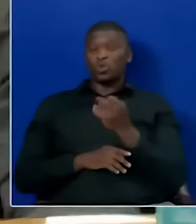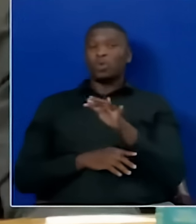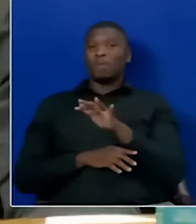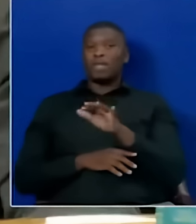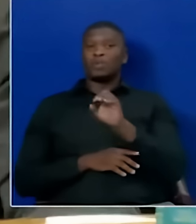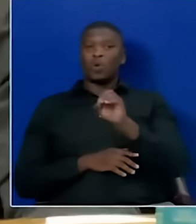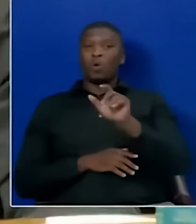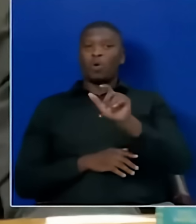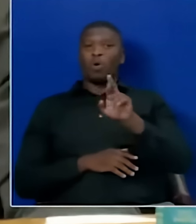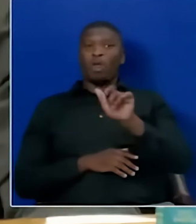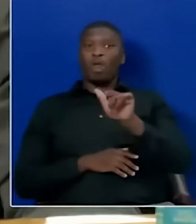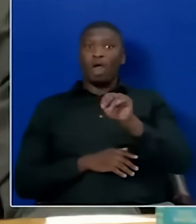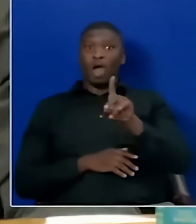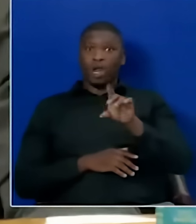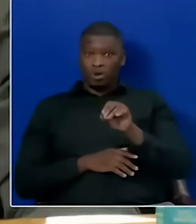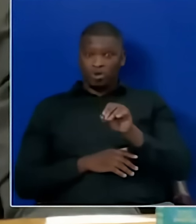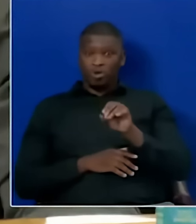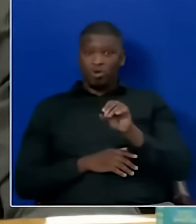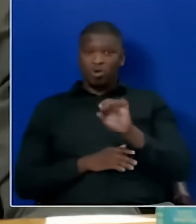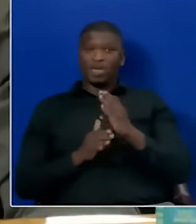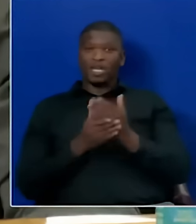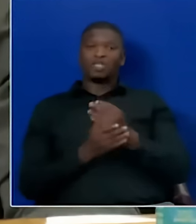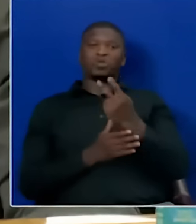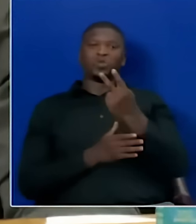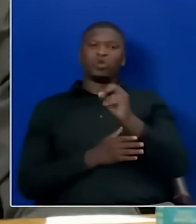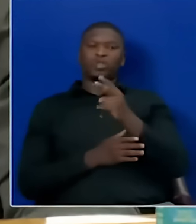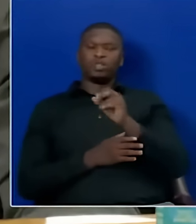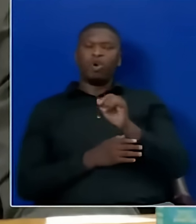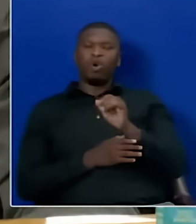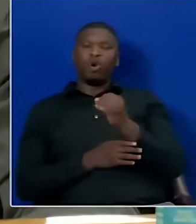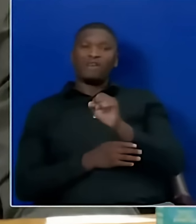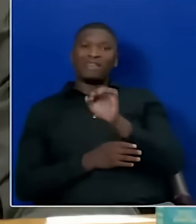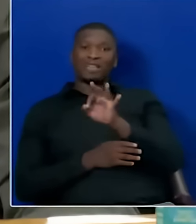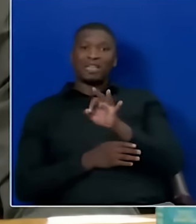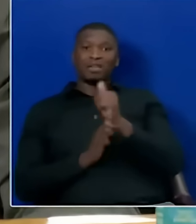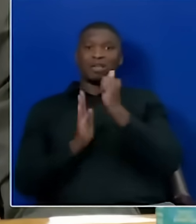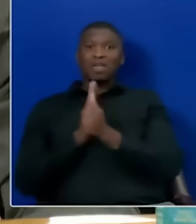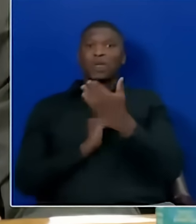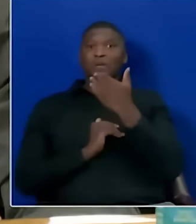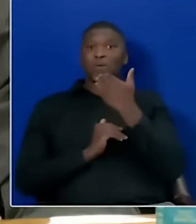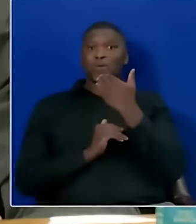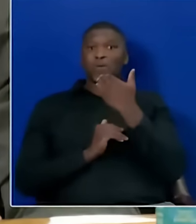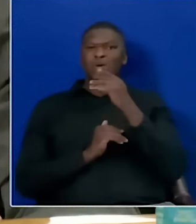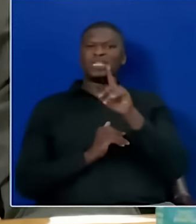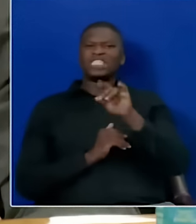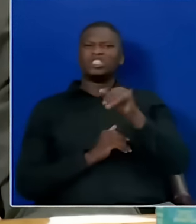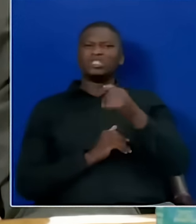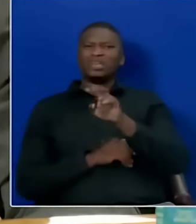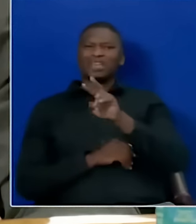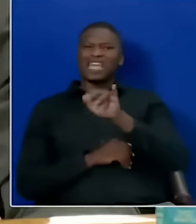which was the murder, 220-03 of 2022, which was the murder of DJ Vintos. And the Santon